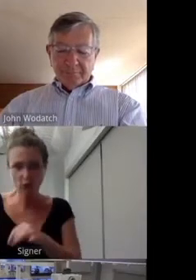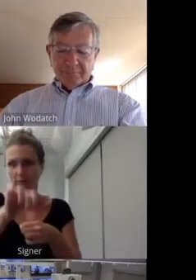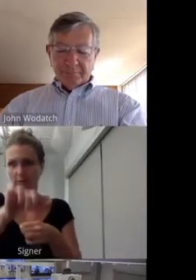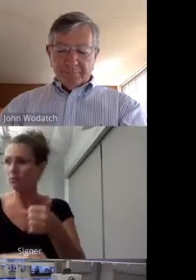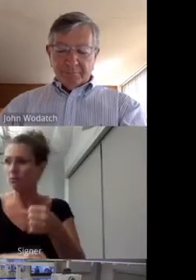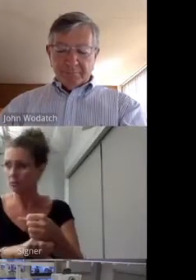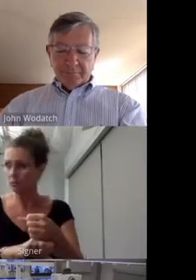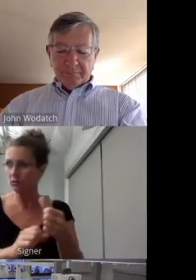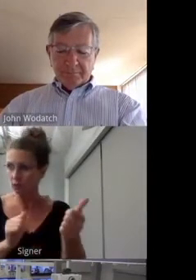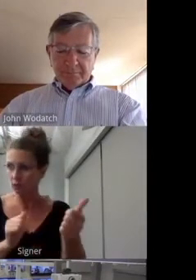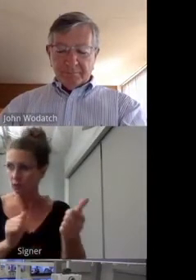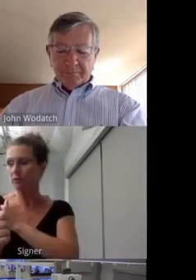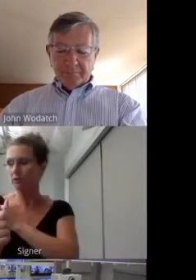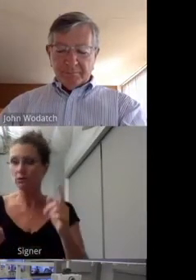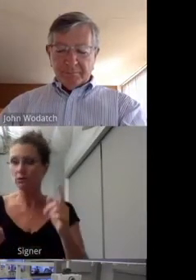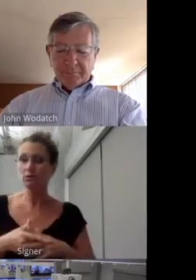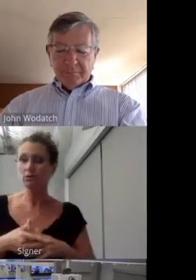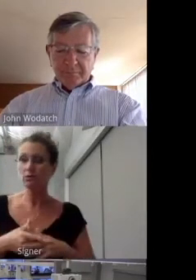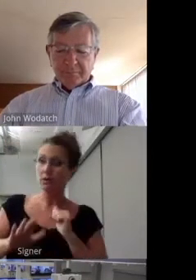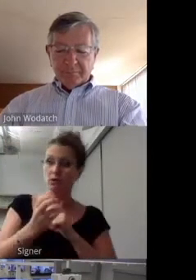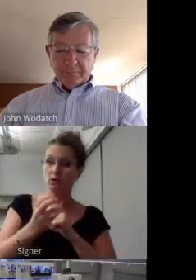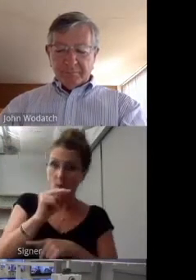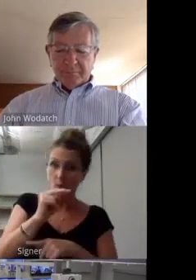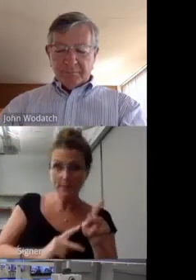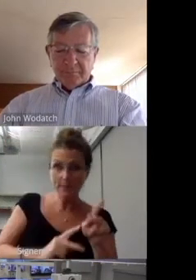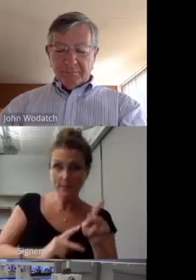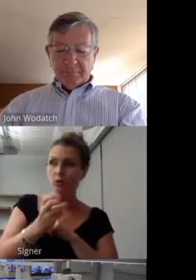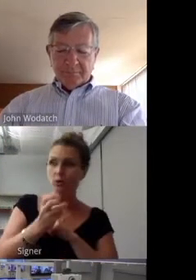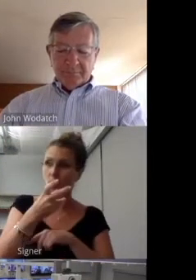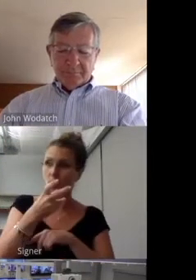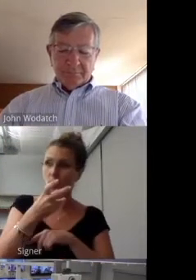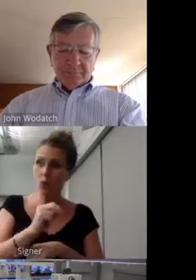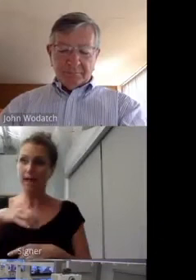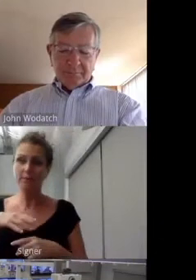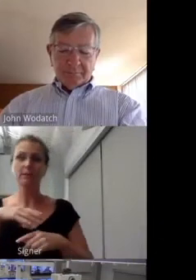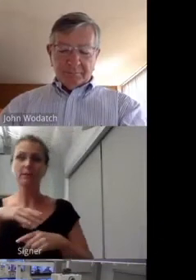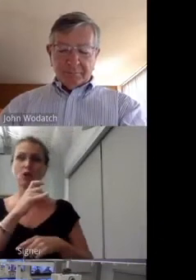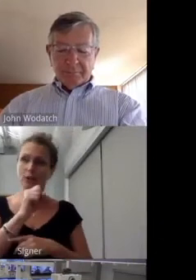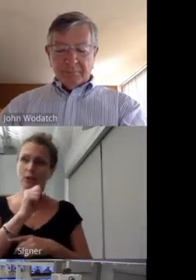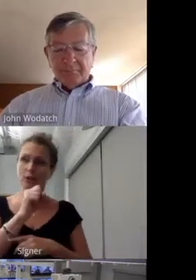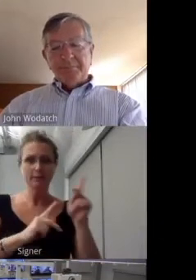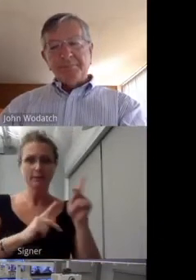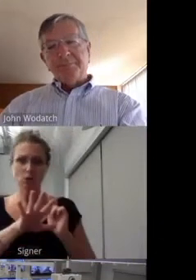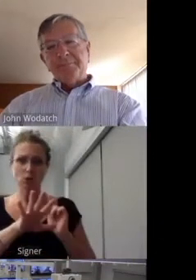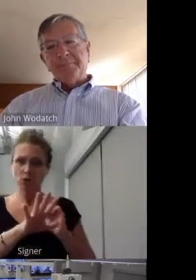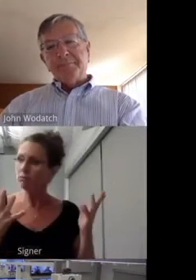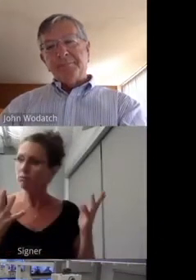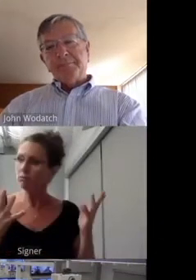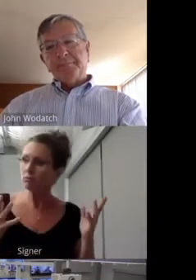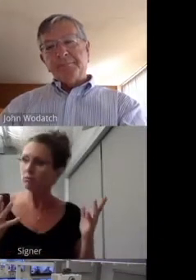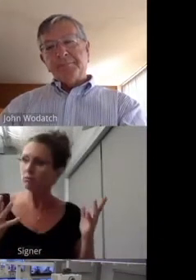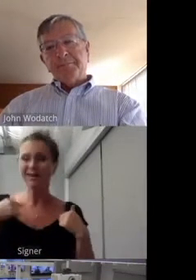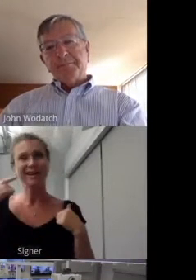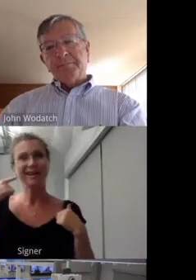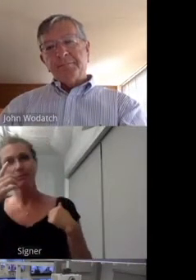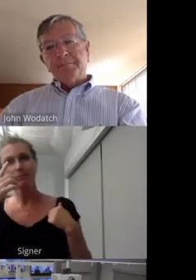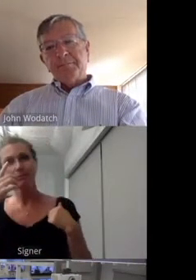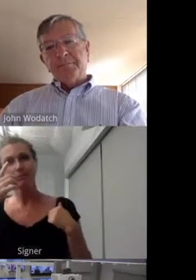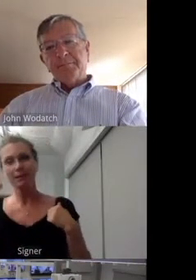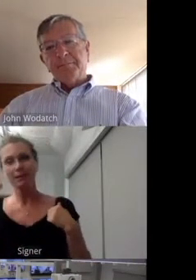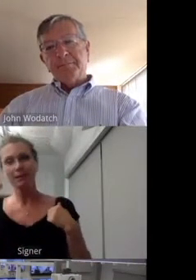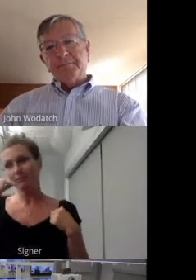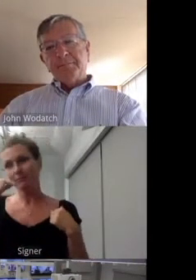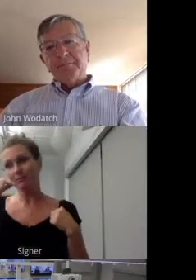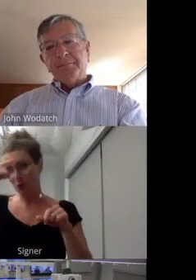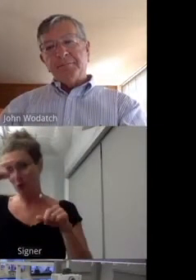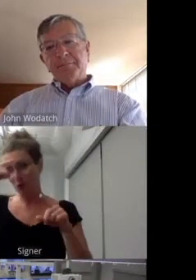own cabinet and your own caucus. And basically, I think it's because I've got a Greek background. Food is very important to our culture. I